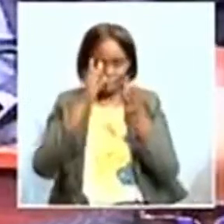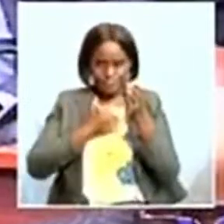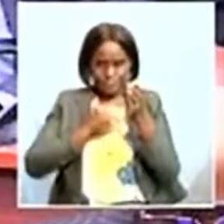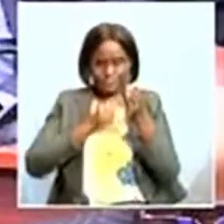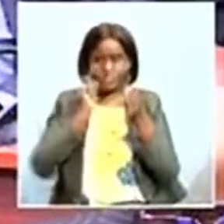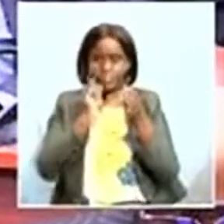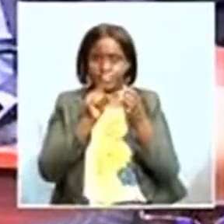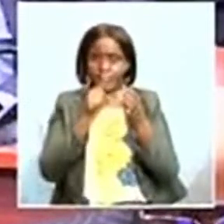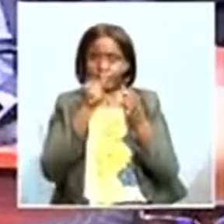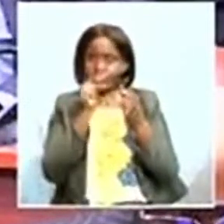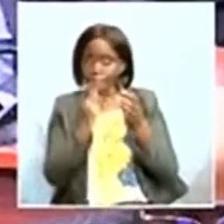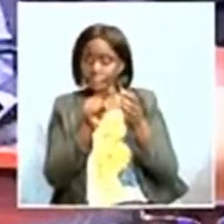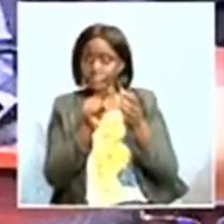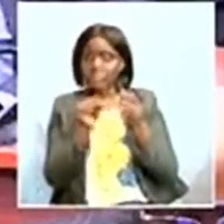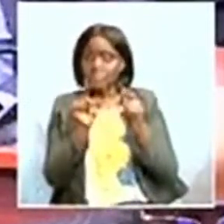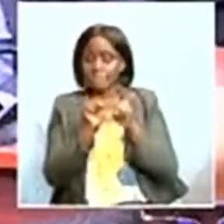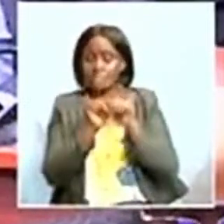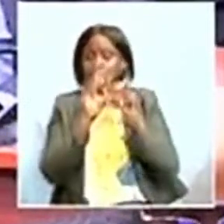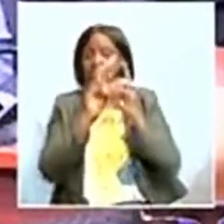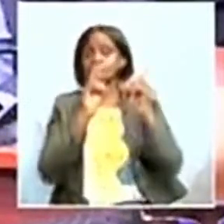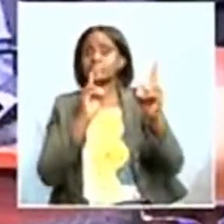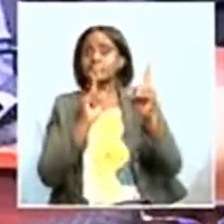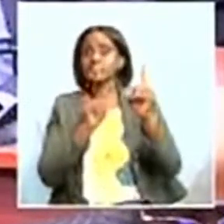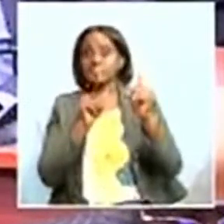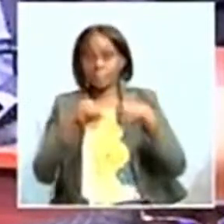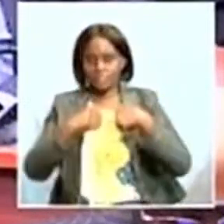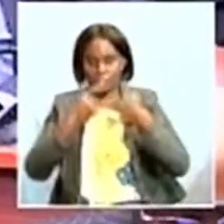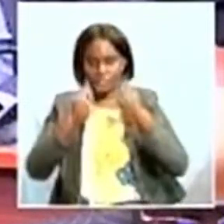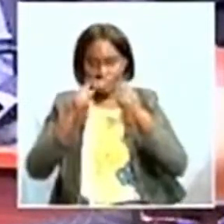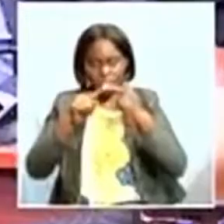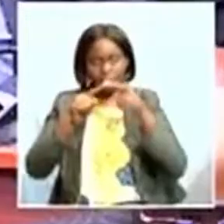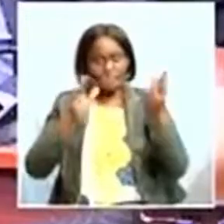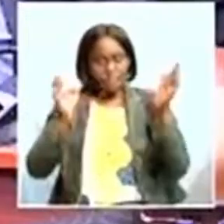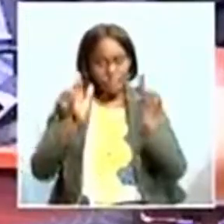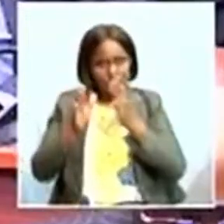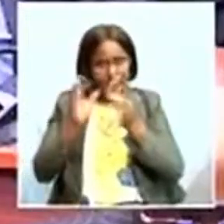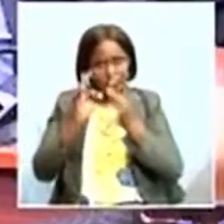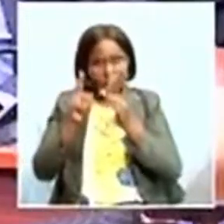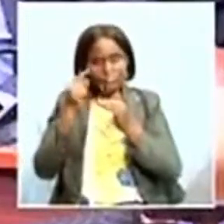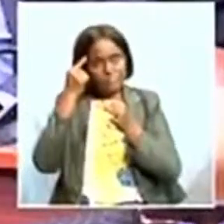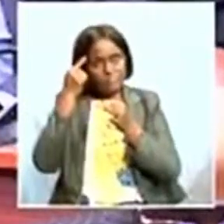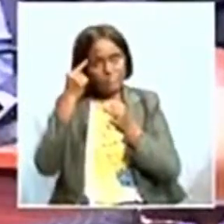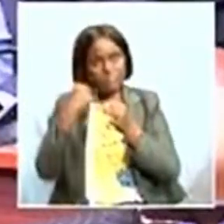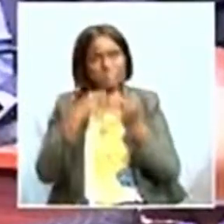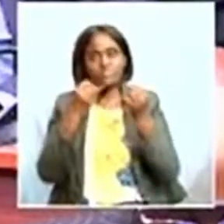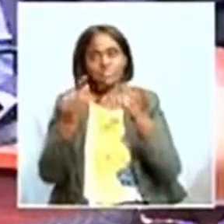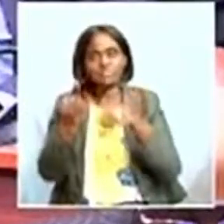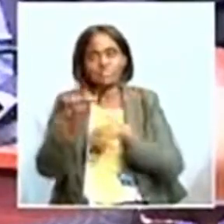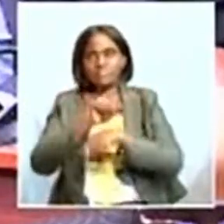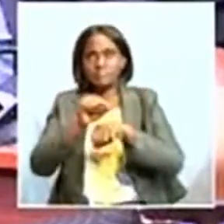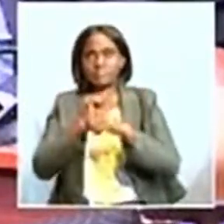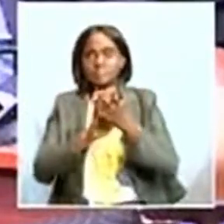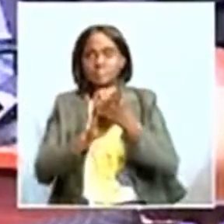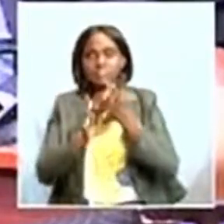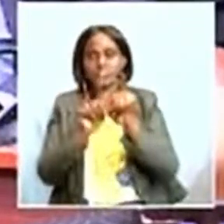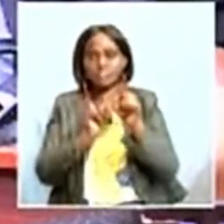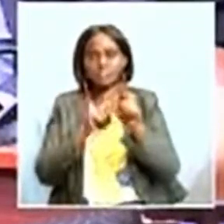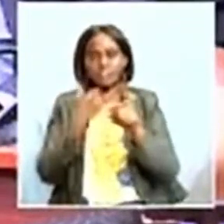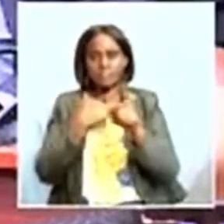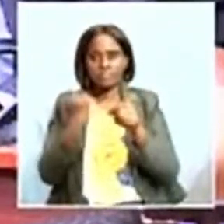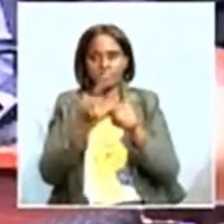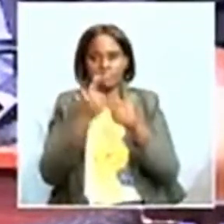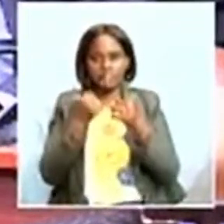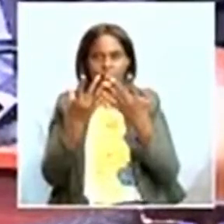this distance we're trying to cut. If you are saying that we had so many secondary schools and now they are only